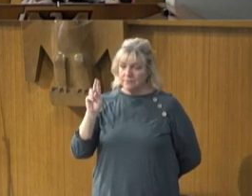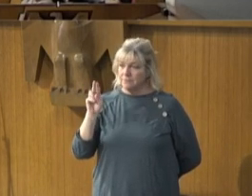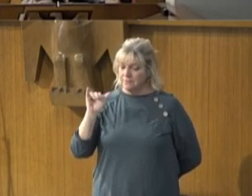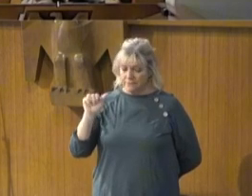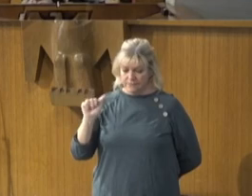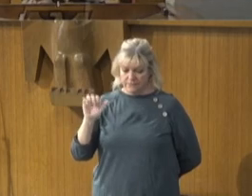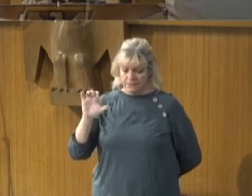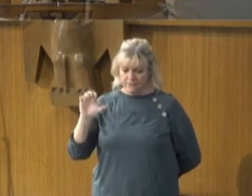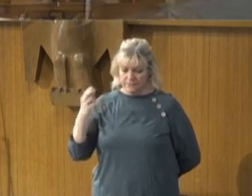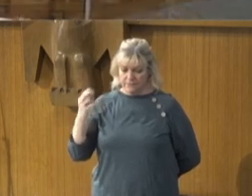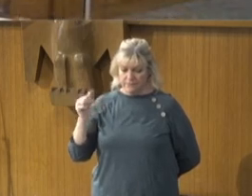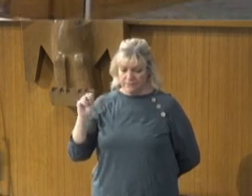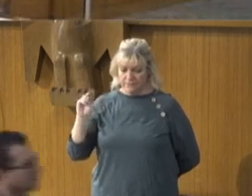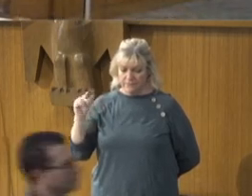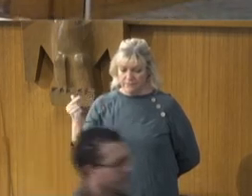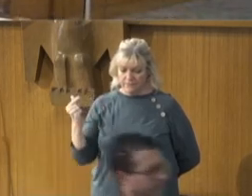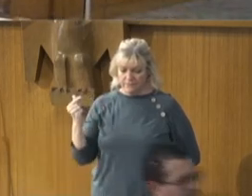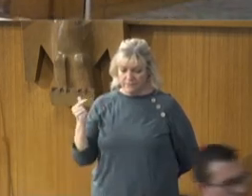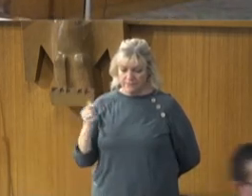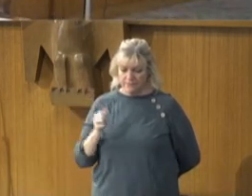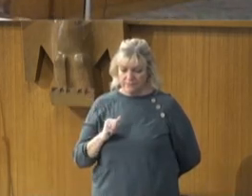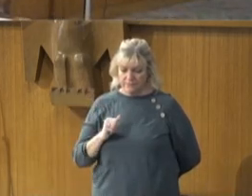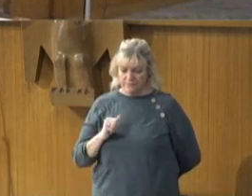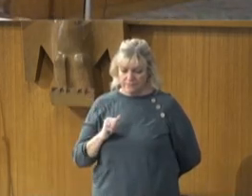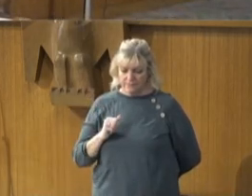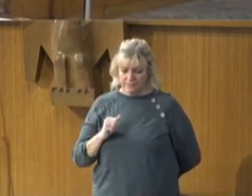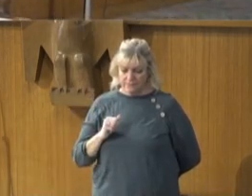Maria Chang.